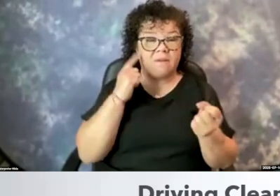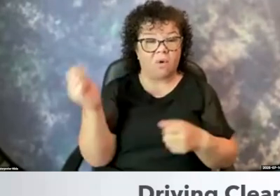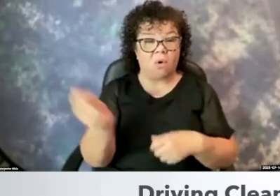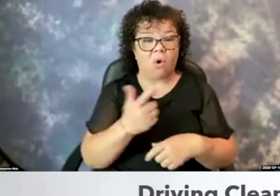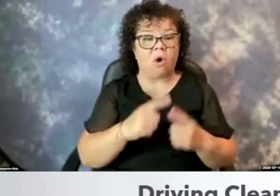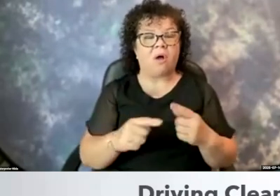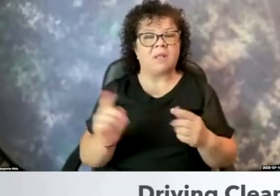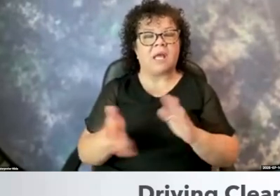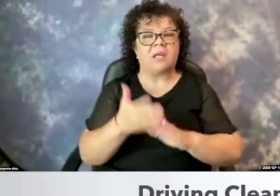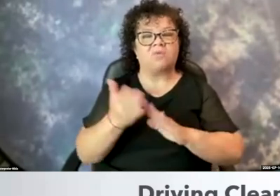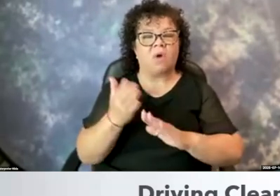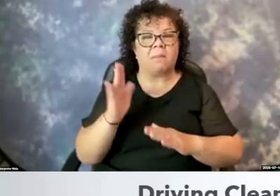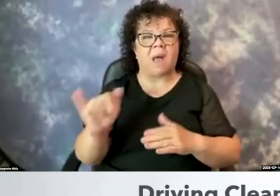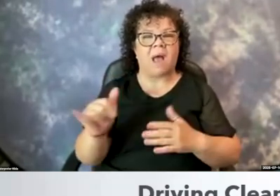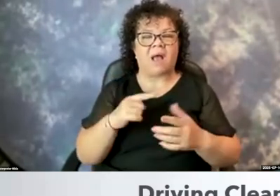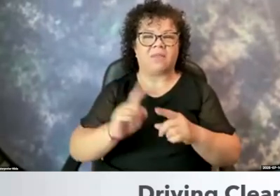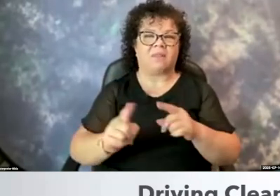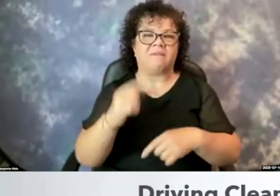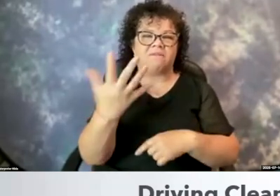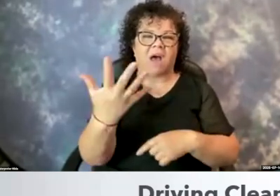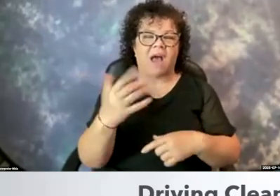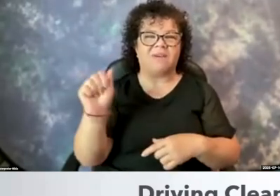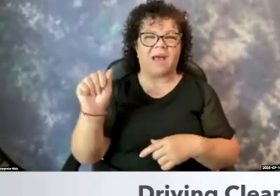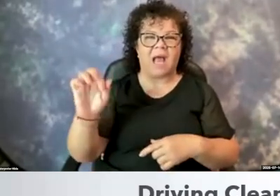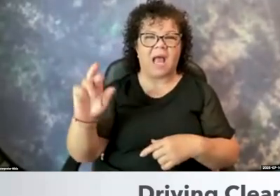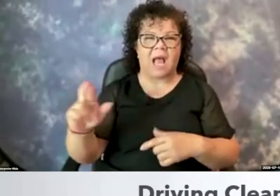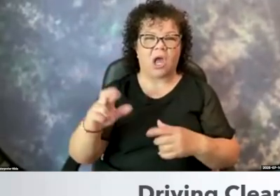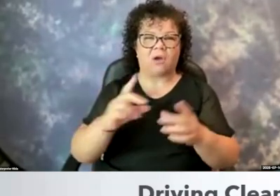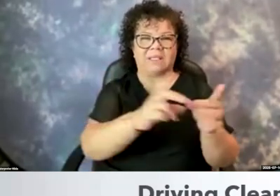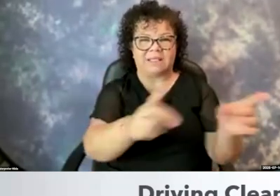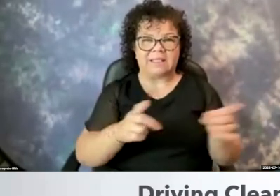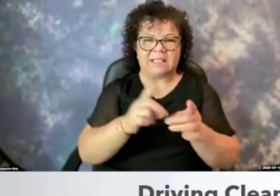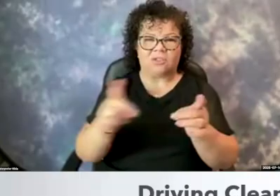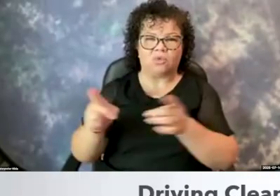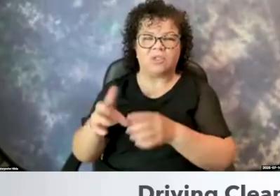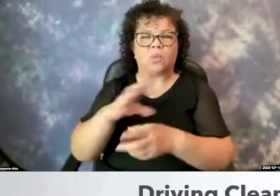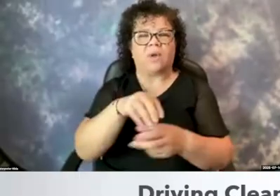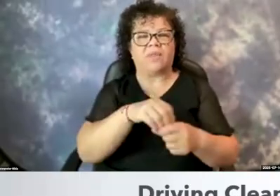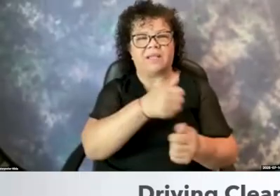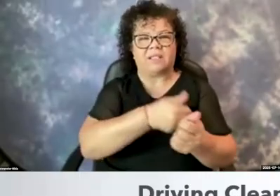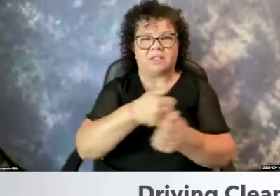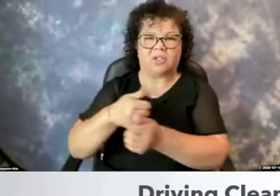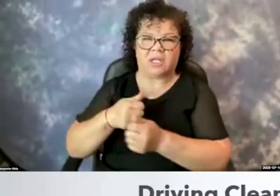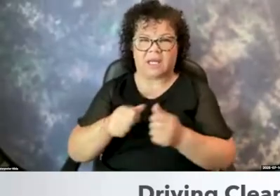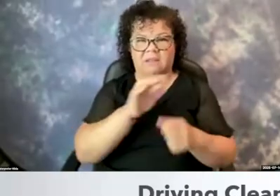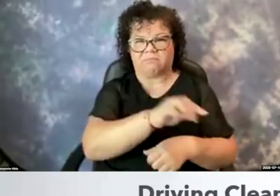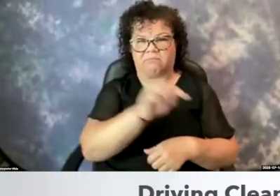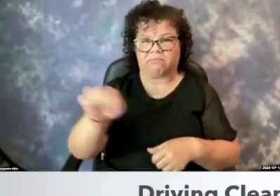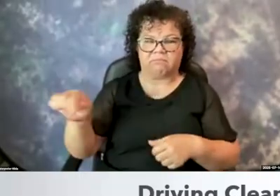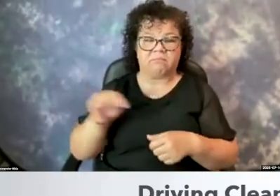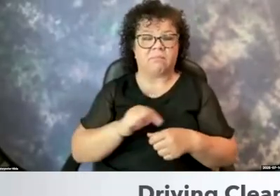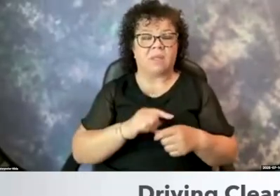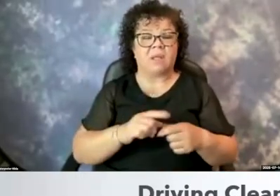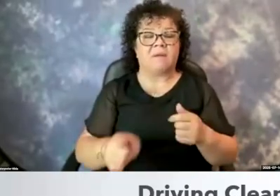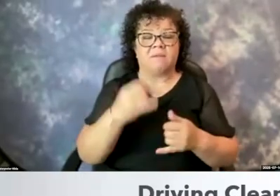electric bicycle. Clean Cars for All is run by the 5 major air districts and also provides a scrap and replace incentive